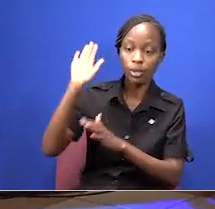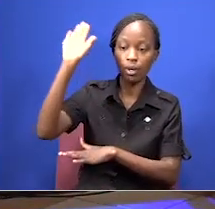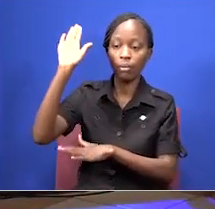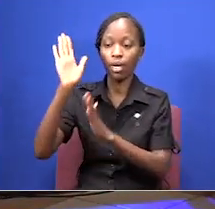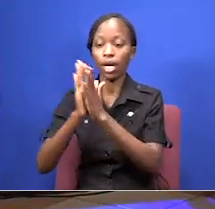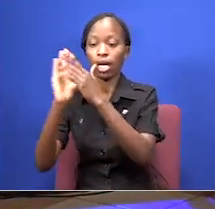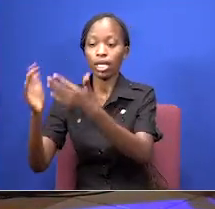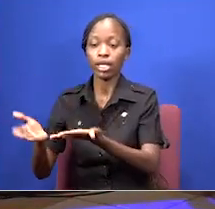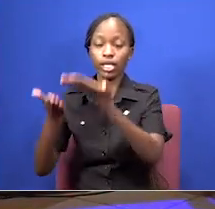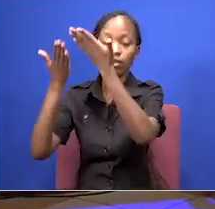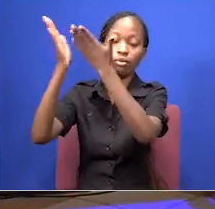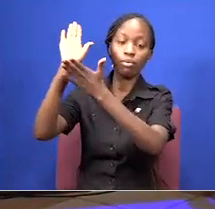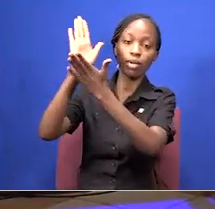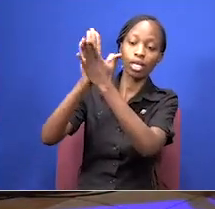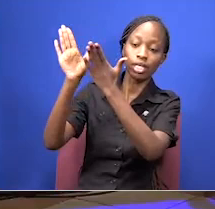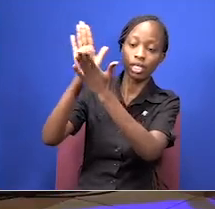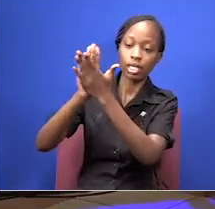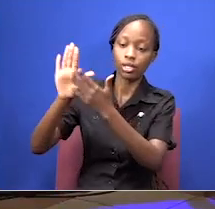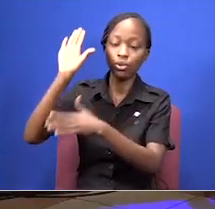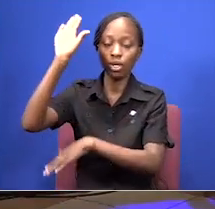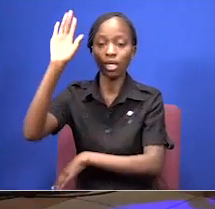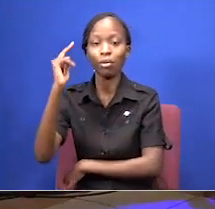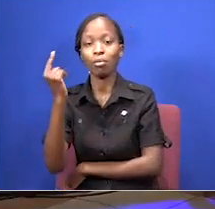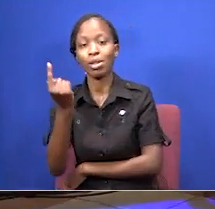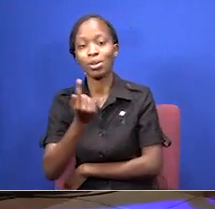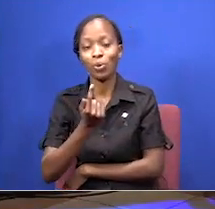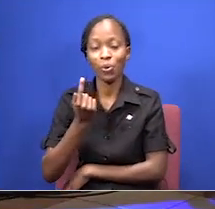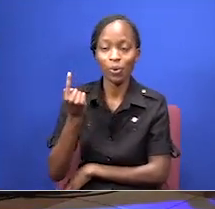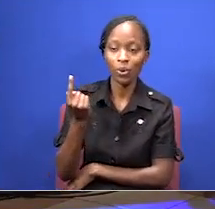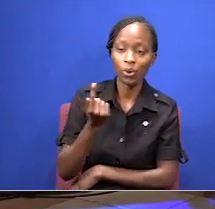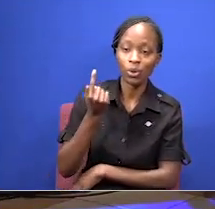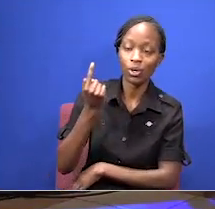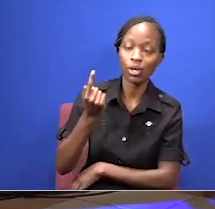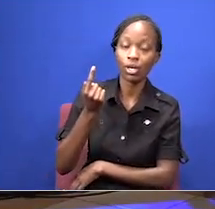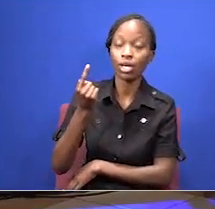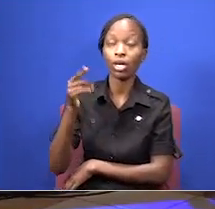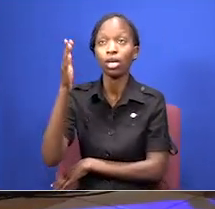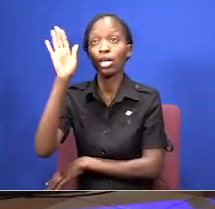You alone Him. You are Lord of all. He the praise to Him alone.